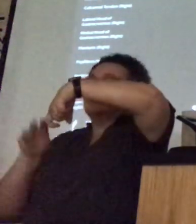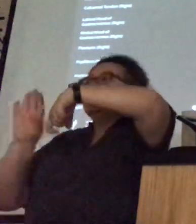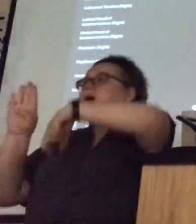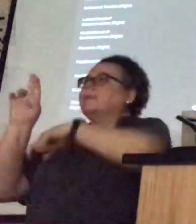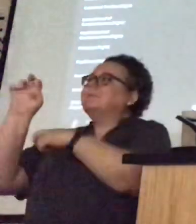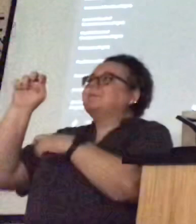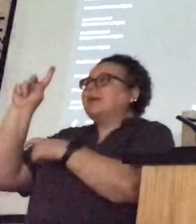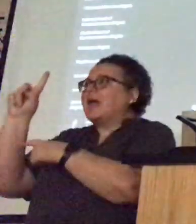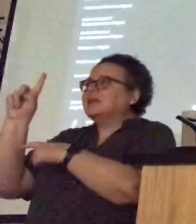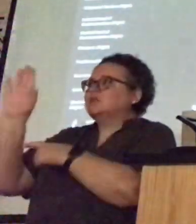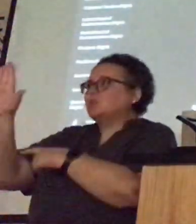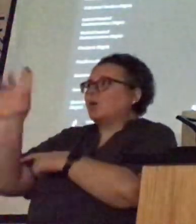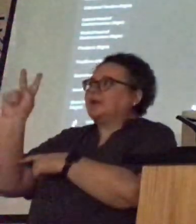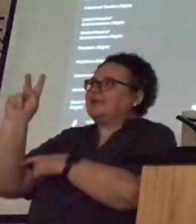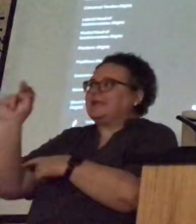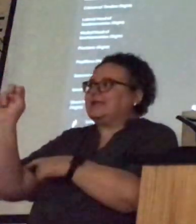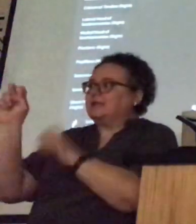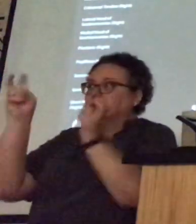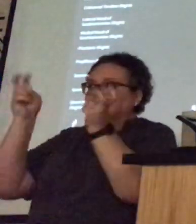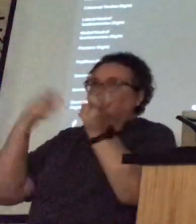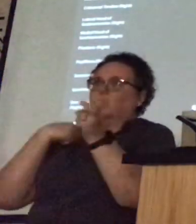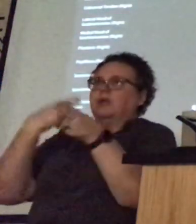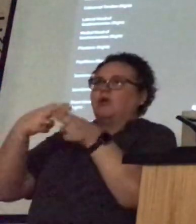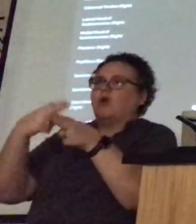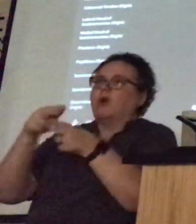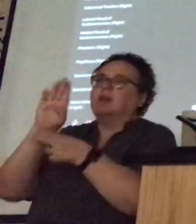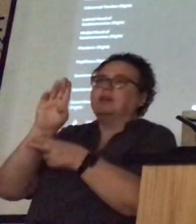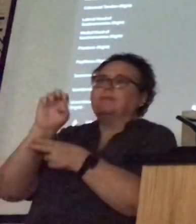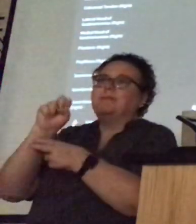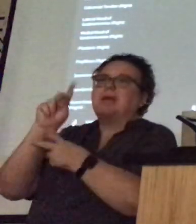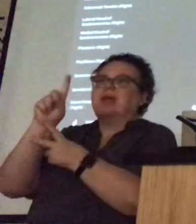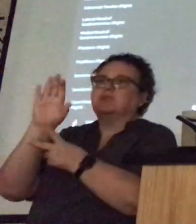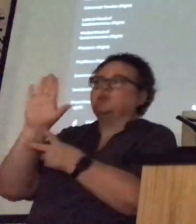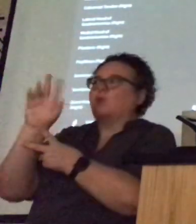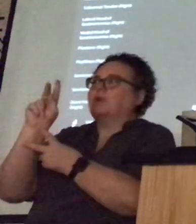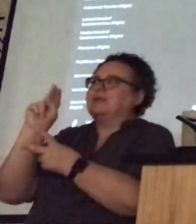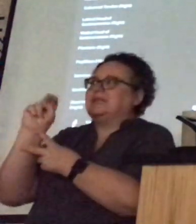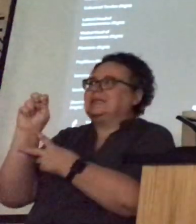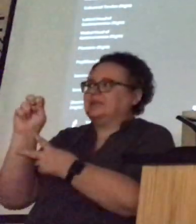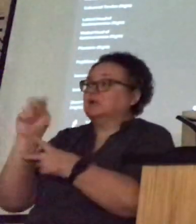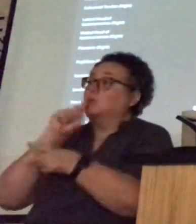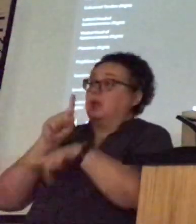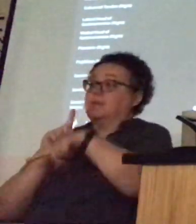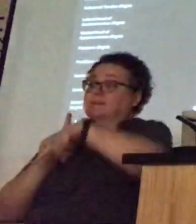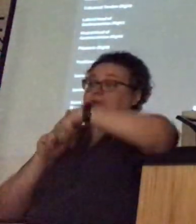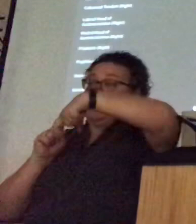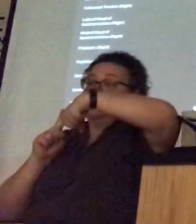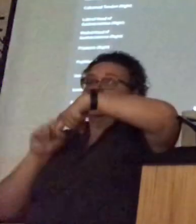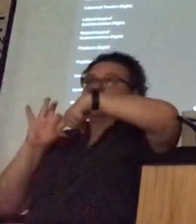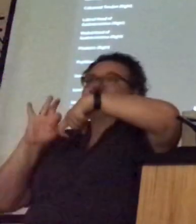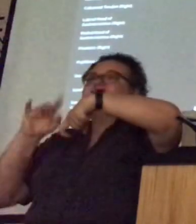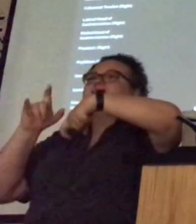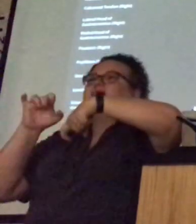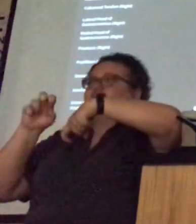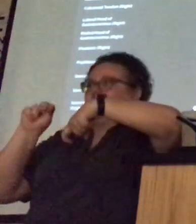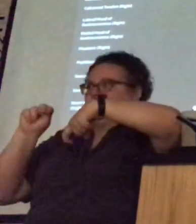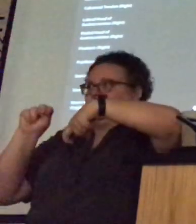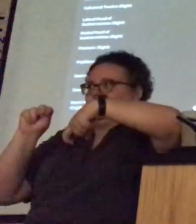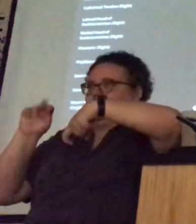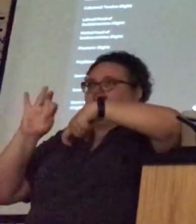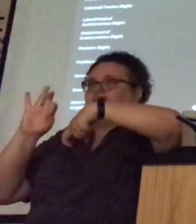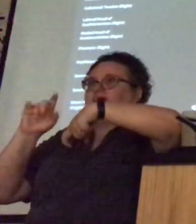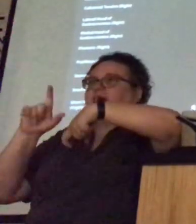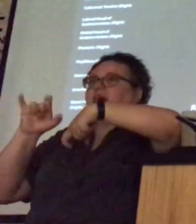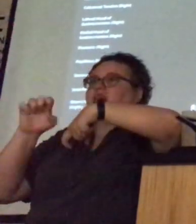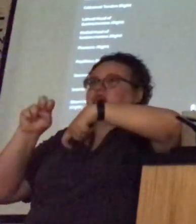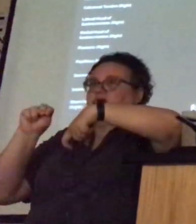right? If you close the joint angle in flexion, when you bend the knee like that, that's knee flexion when the muscle lights